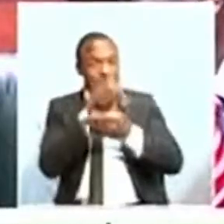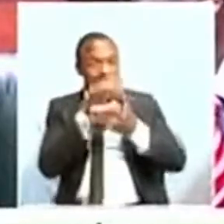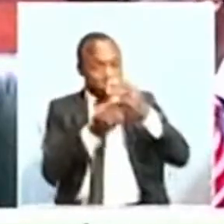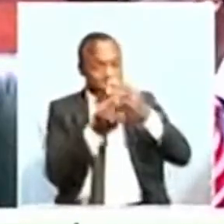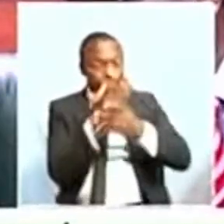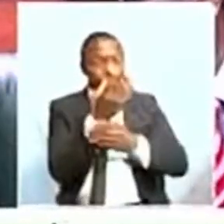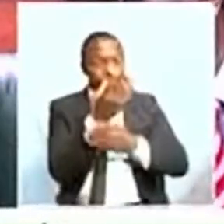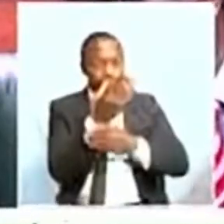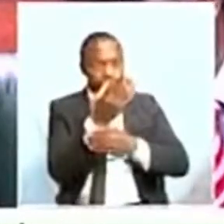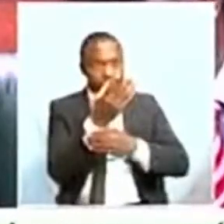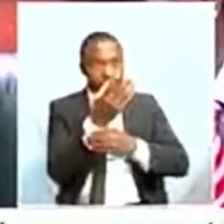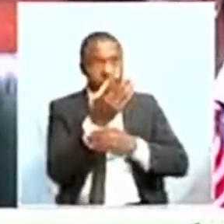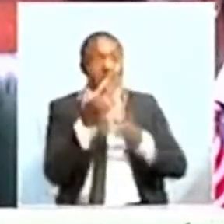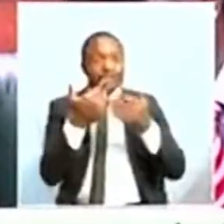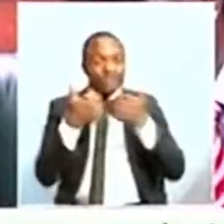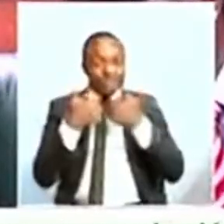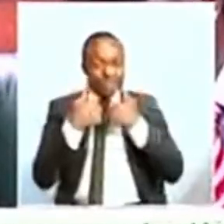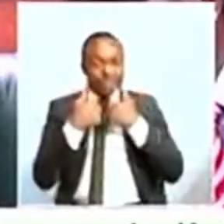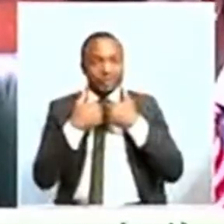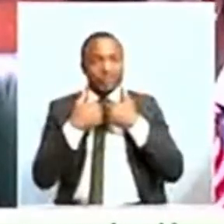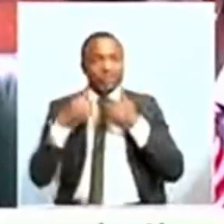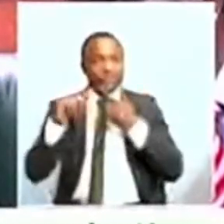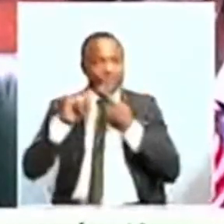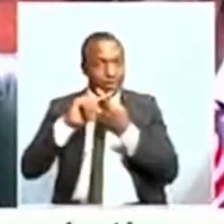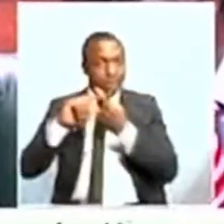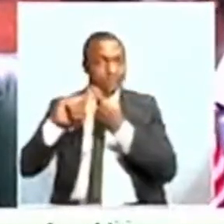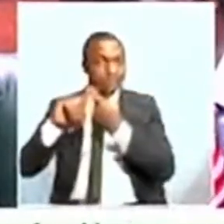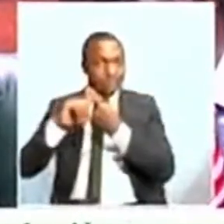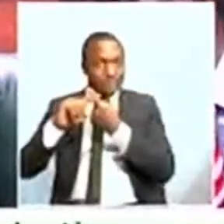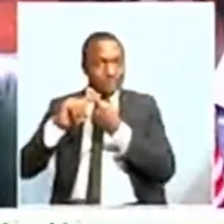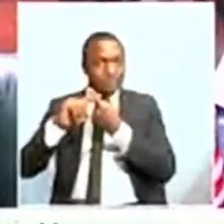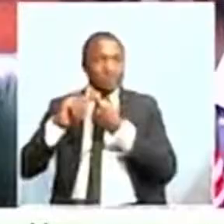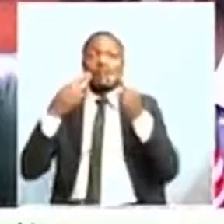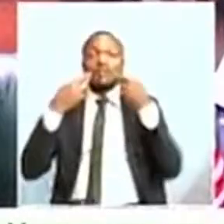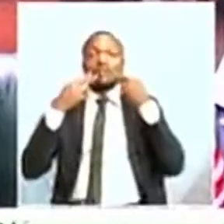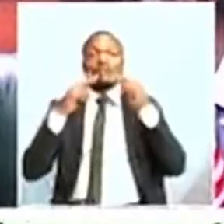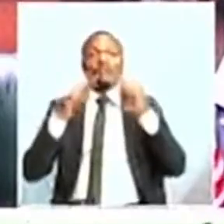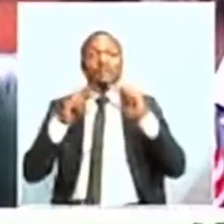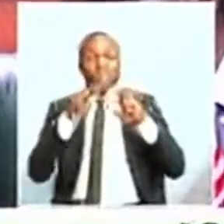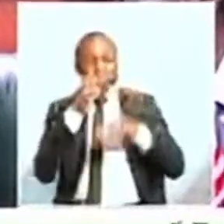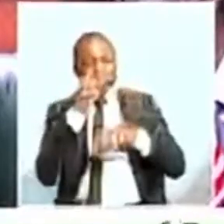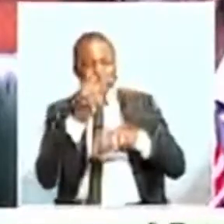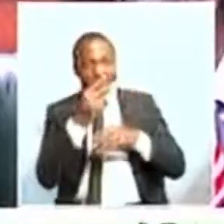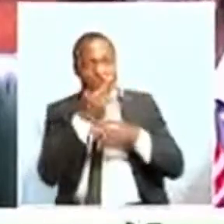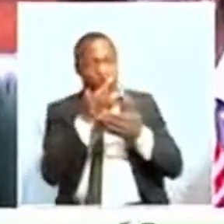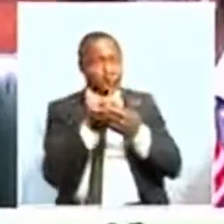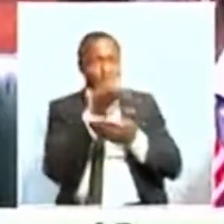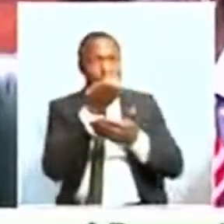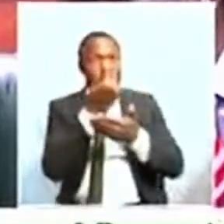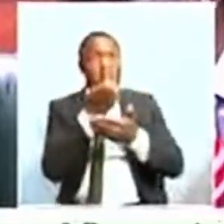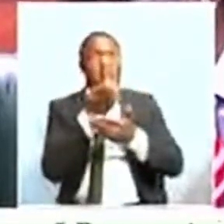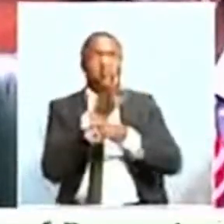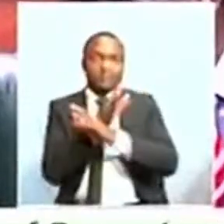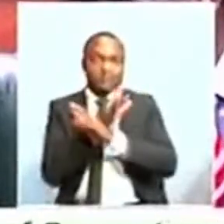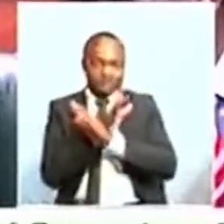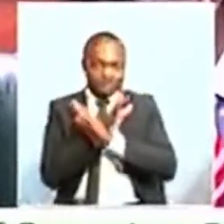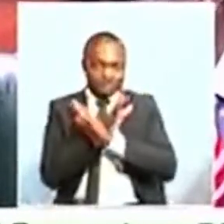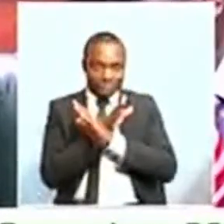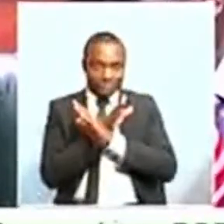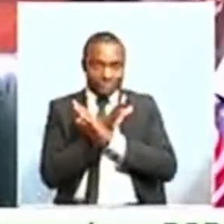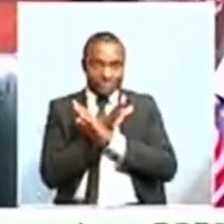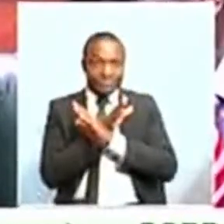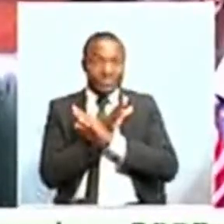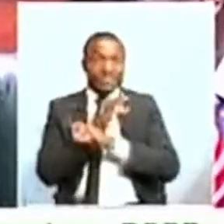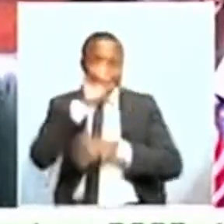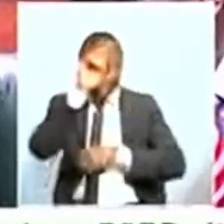grows, it has got its own positive consequences. And when you look at the economy of Zambia, Madam Speaker,